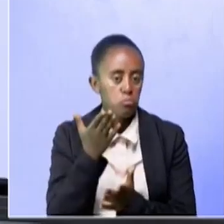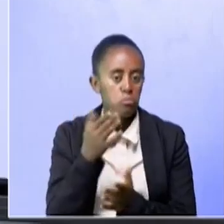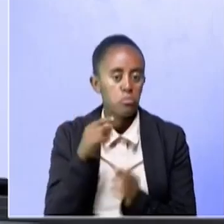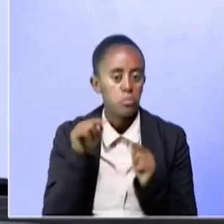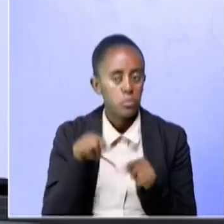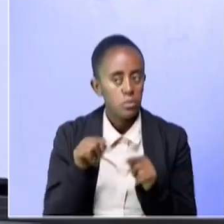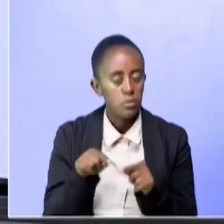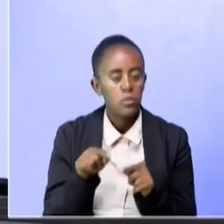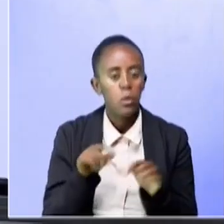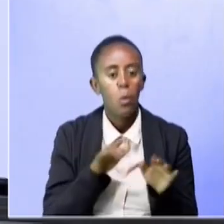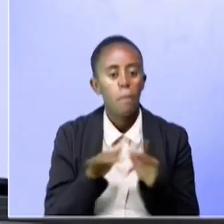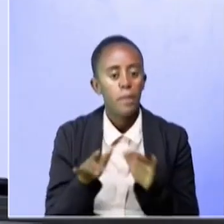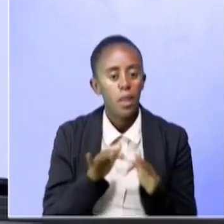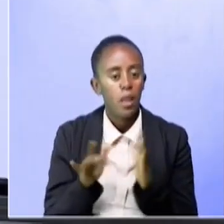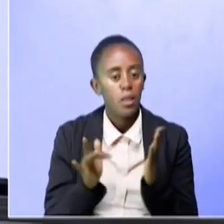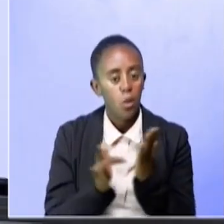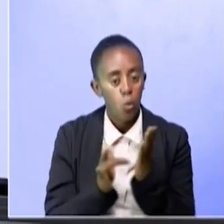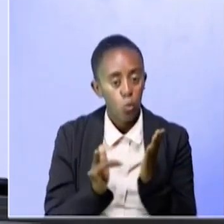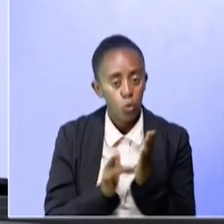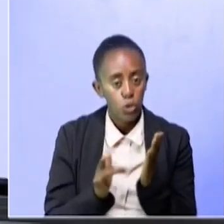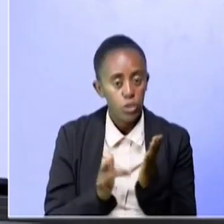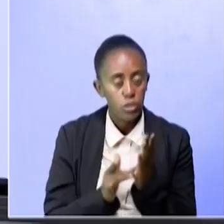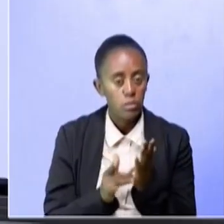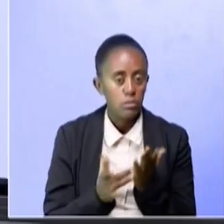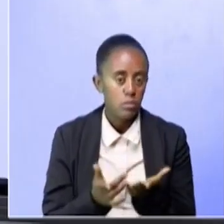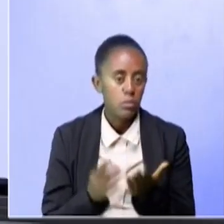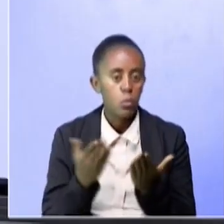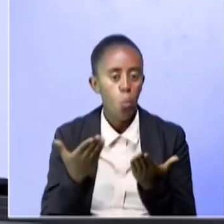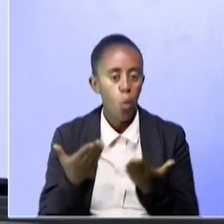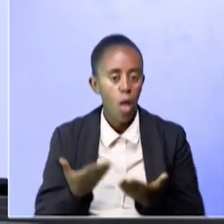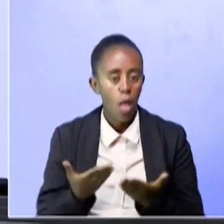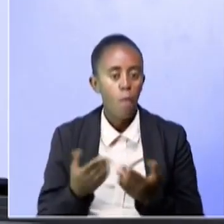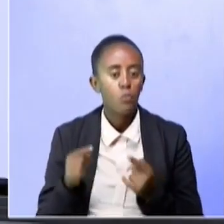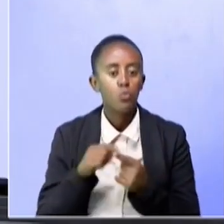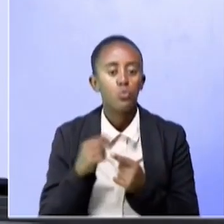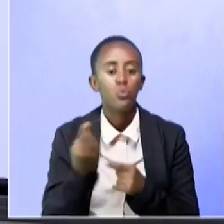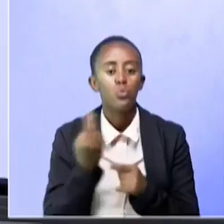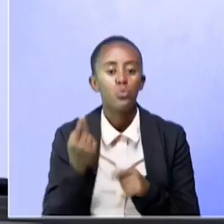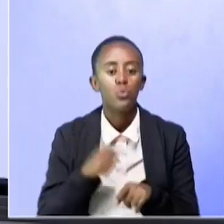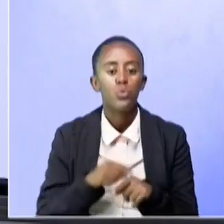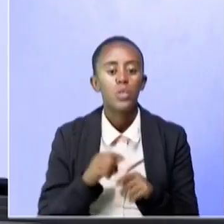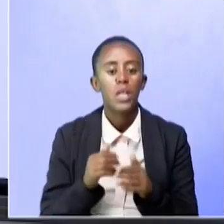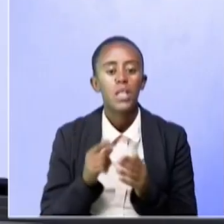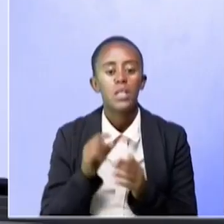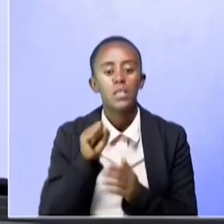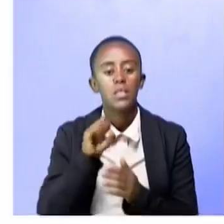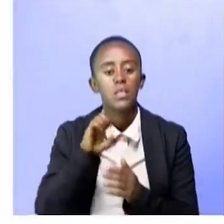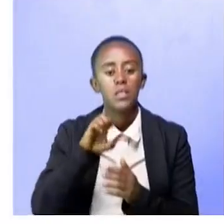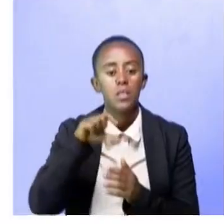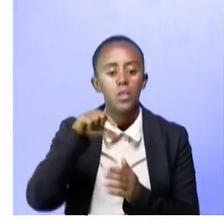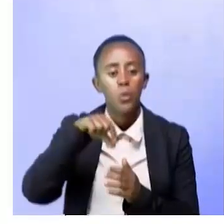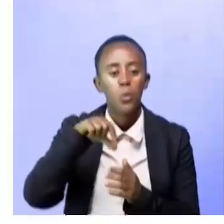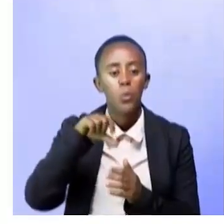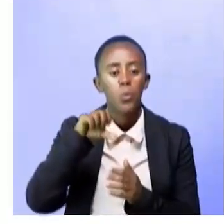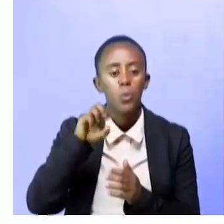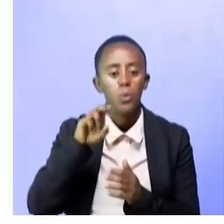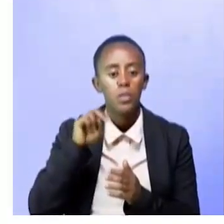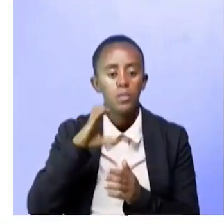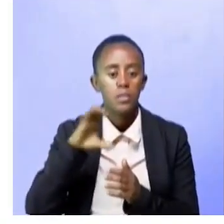the computer technology, we're welcome to use what? The sequence.